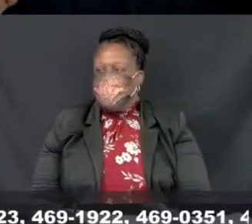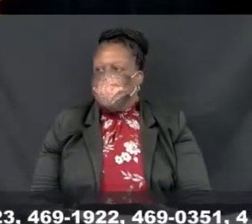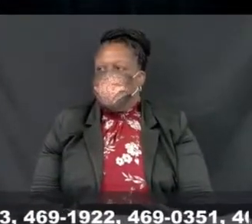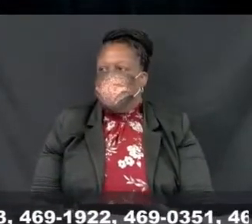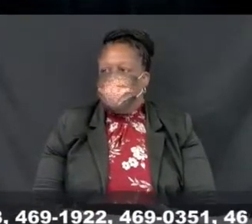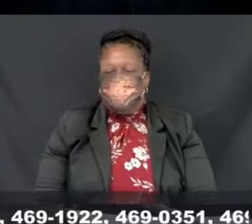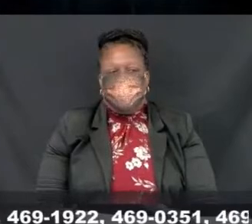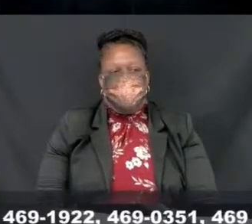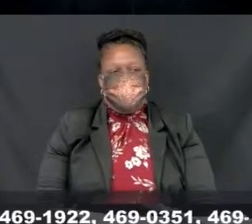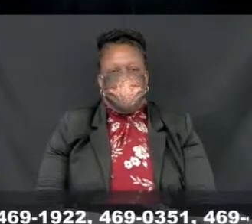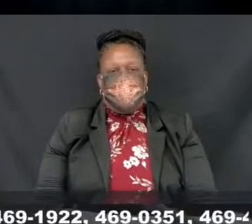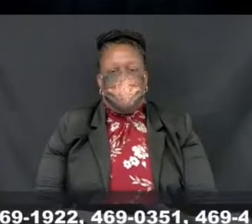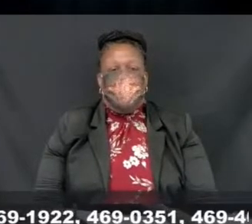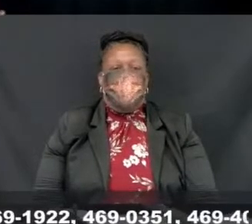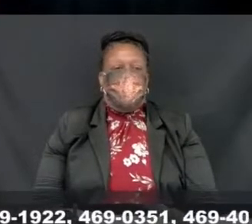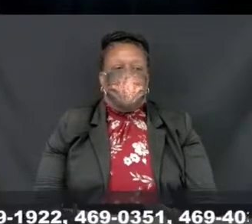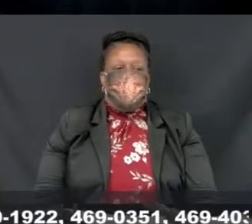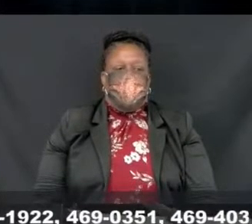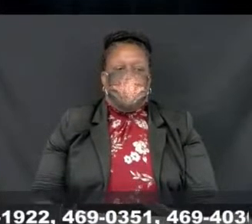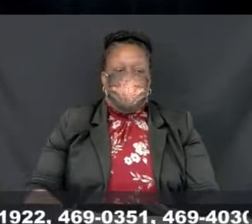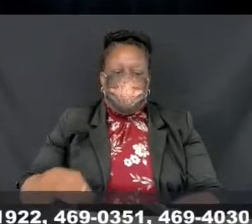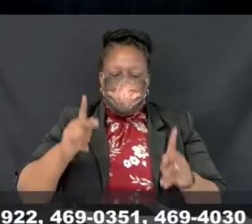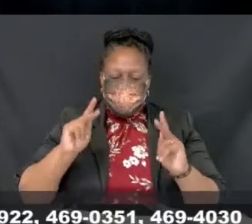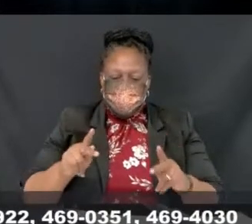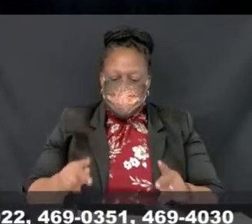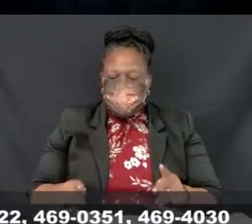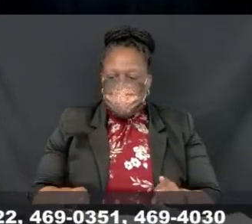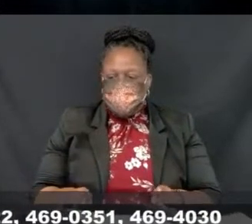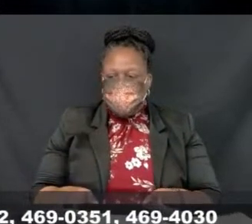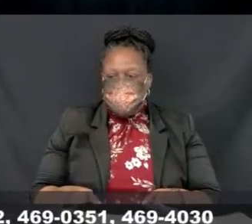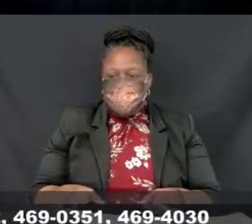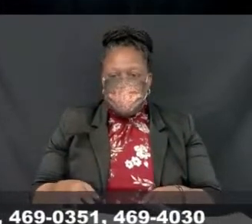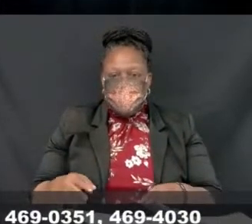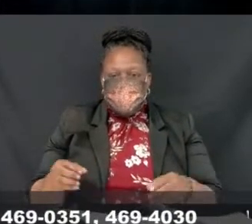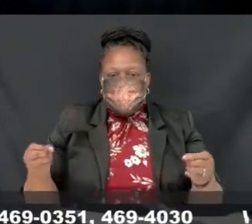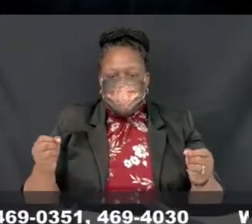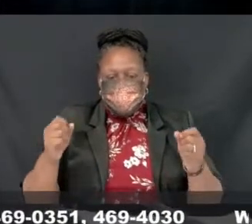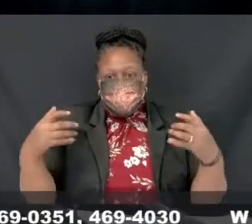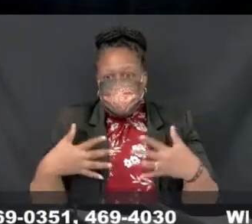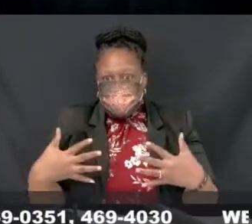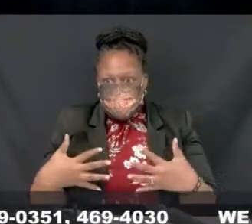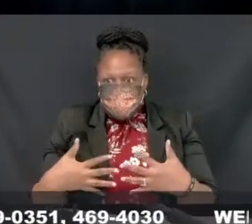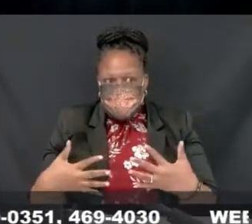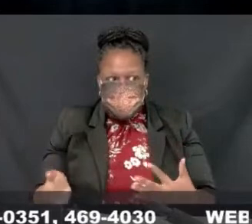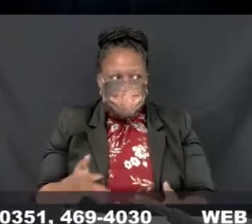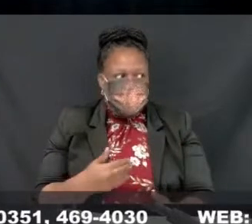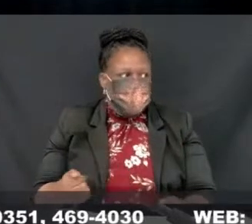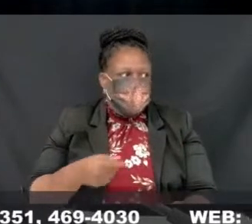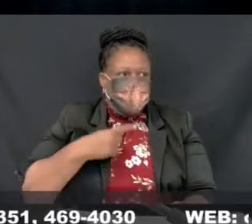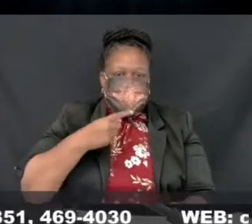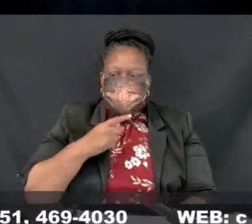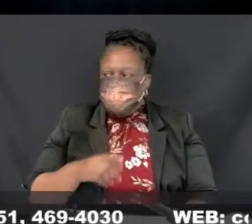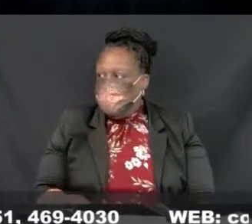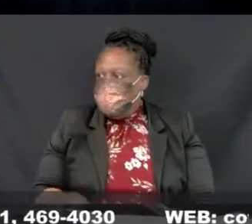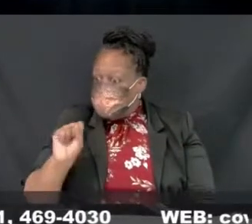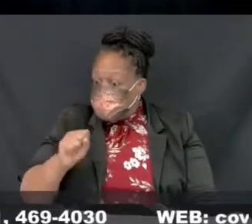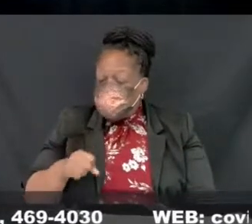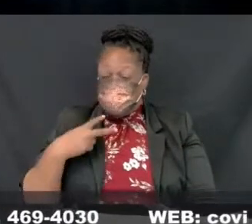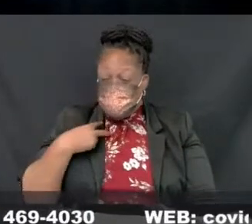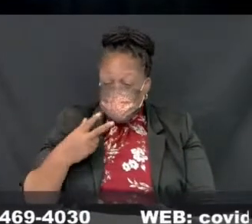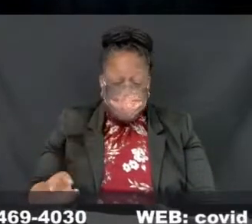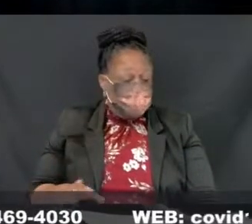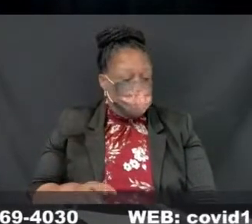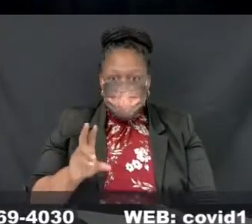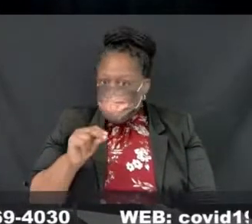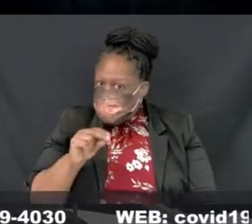disinformation, misinformation in his eloquent way. Right? And we fought that, and we would have had